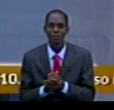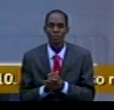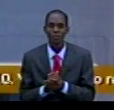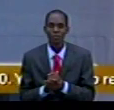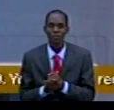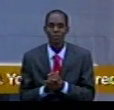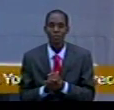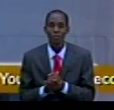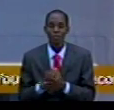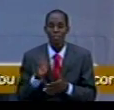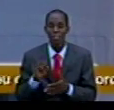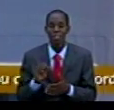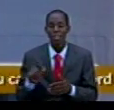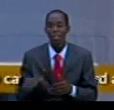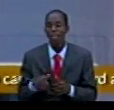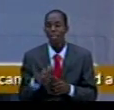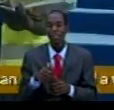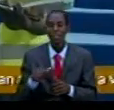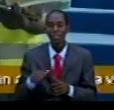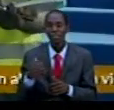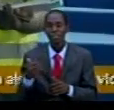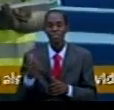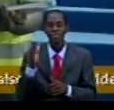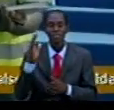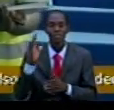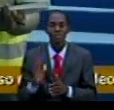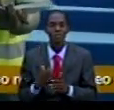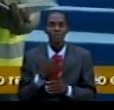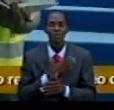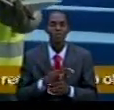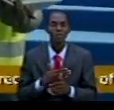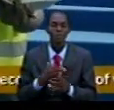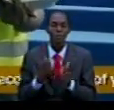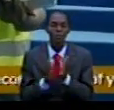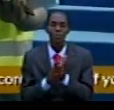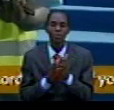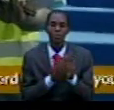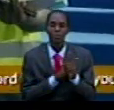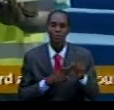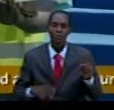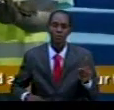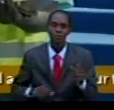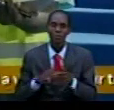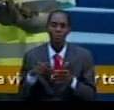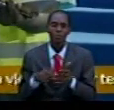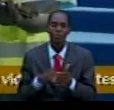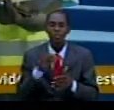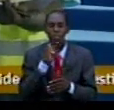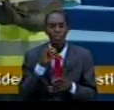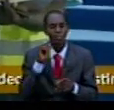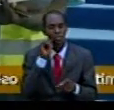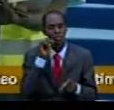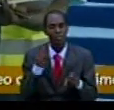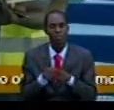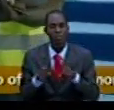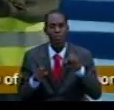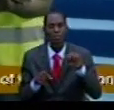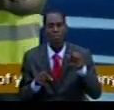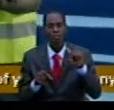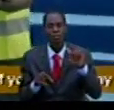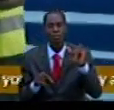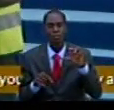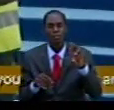Yes, another testifier, please. Praise the Lord. This is Sister Taiwo Bayode. She